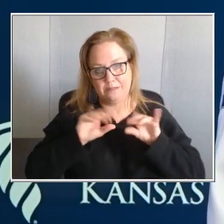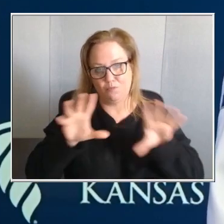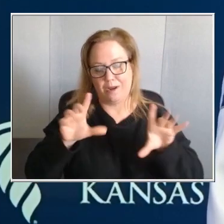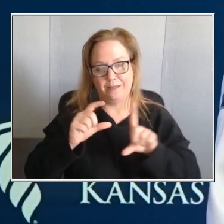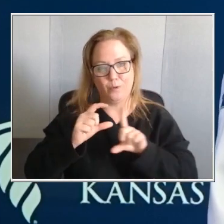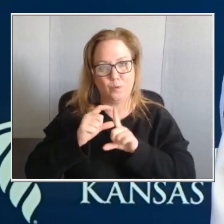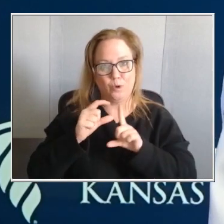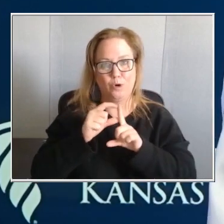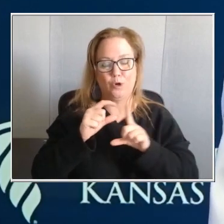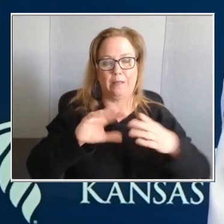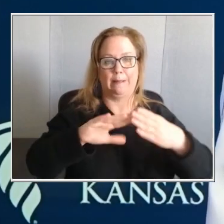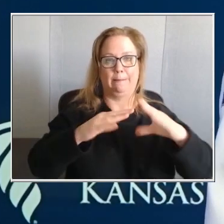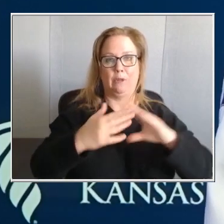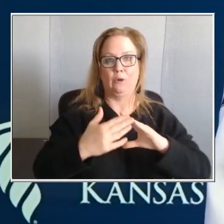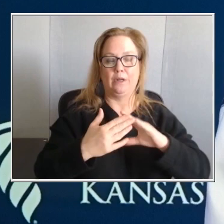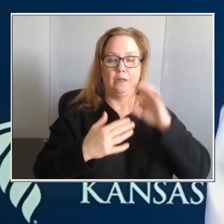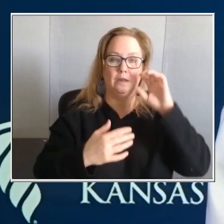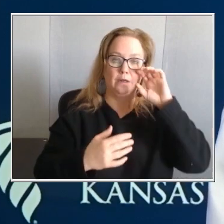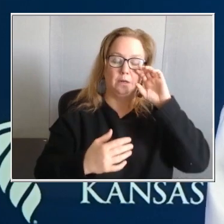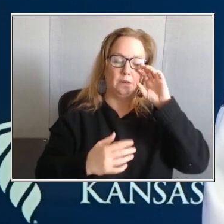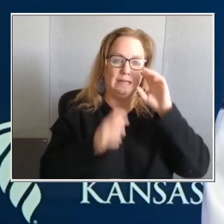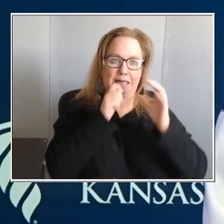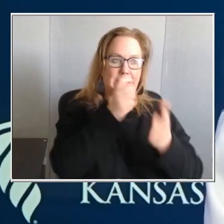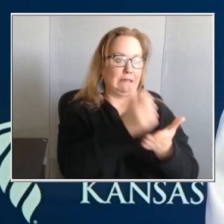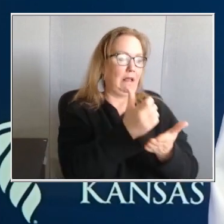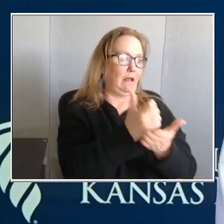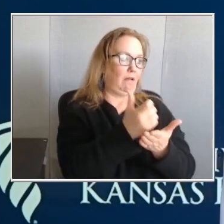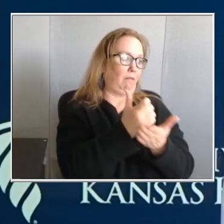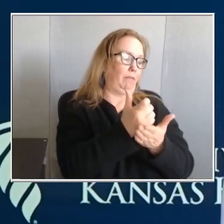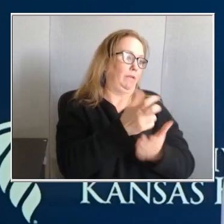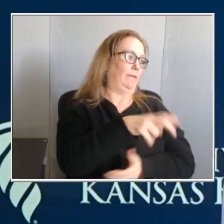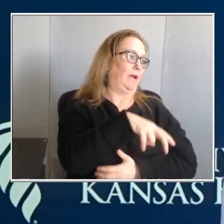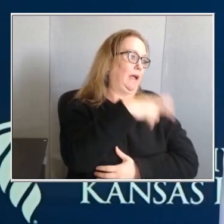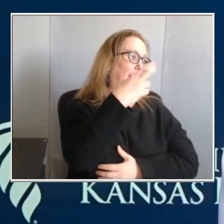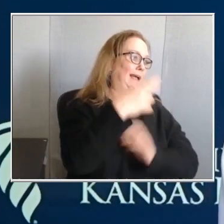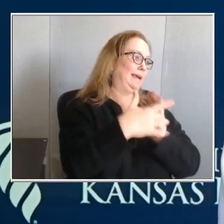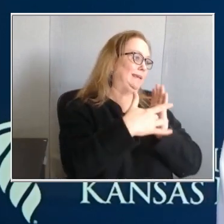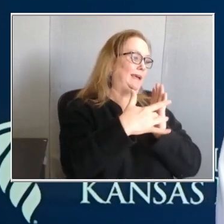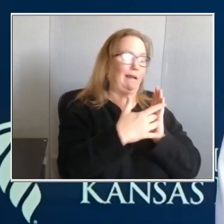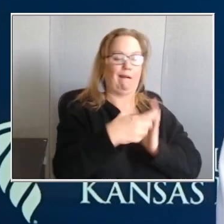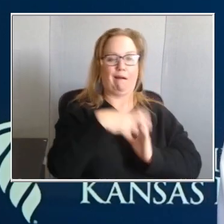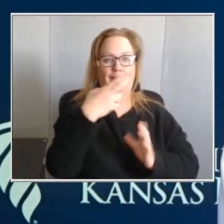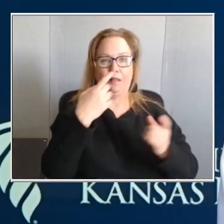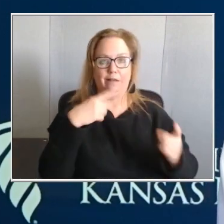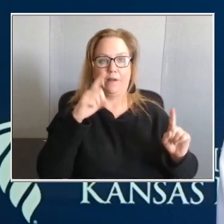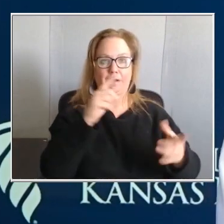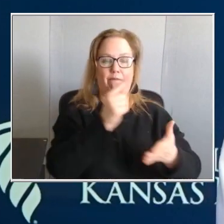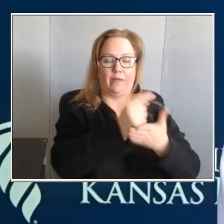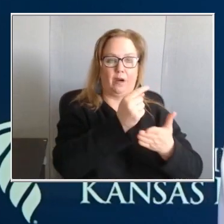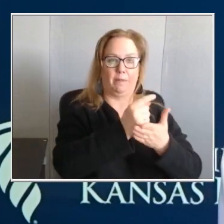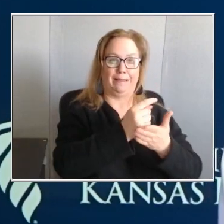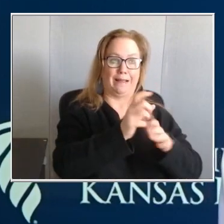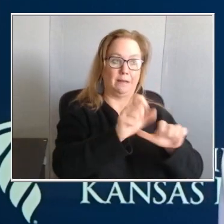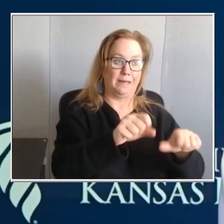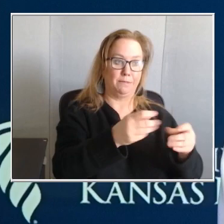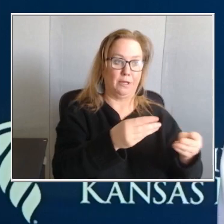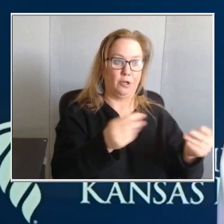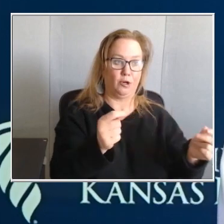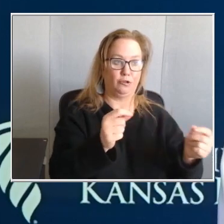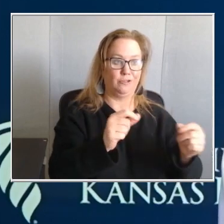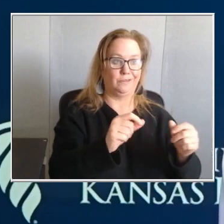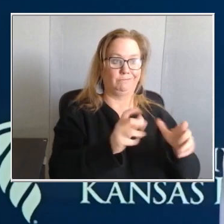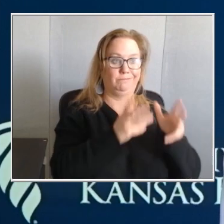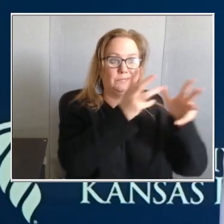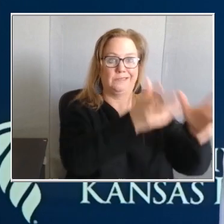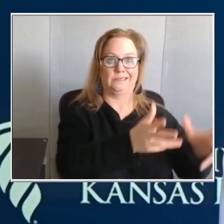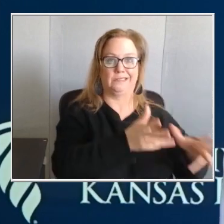to the community. It doesn't do any good to have a very high-tech, highly effective therapy that's potentially curative sitting on the shelf and